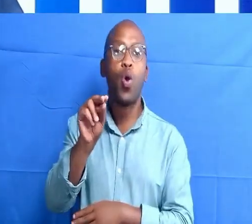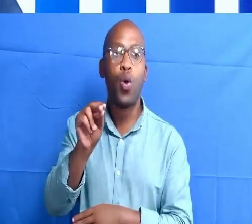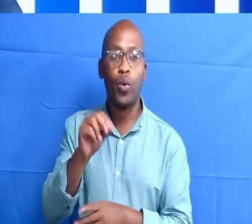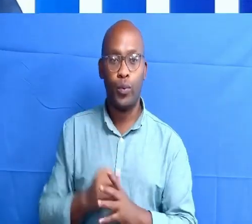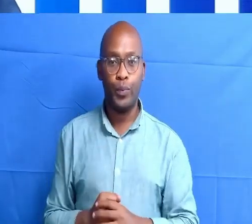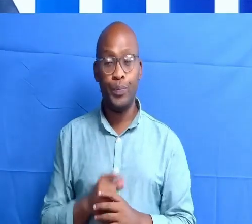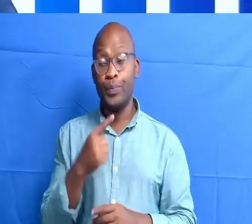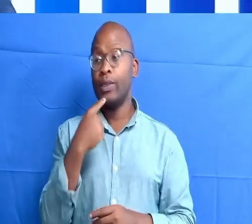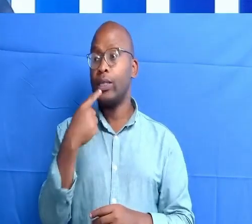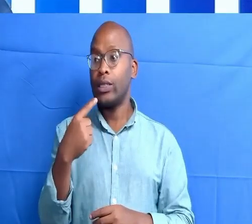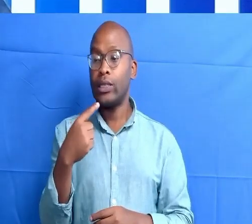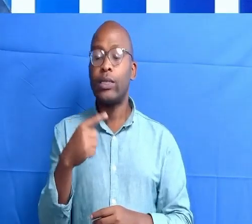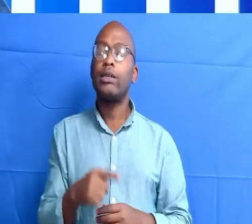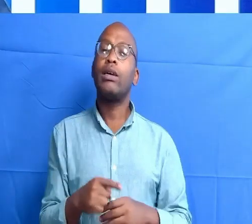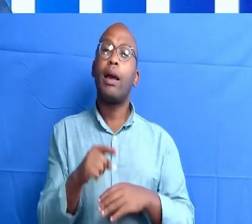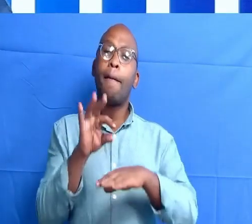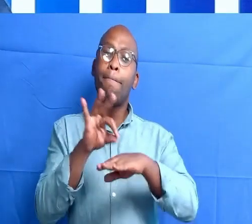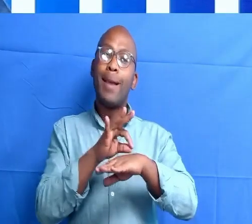plan, they say plan is